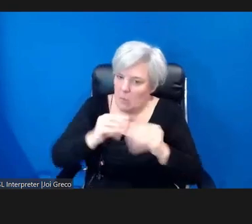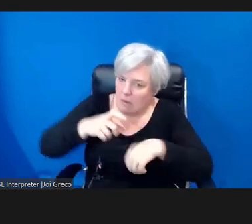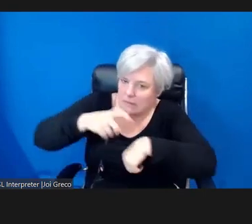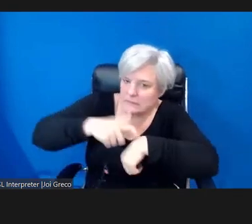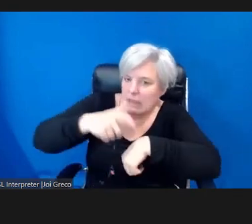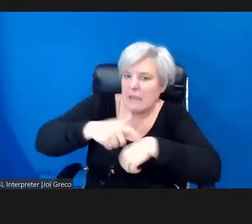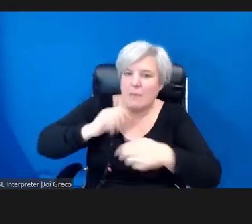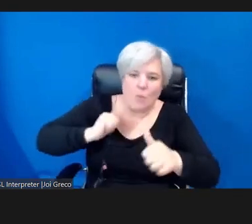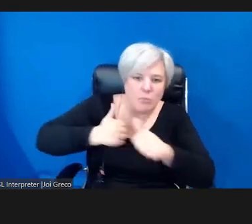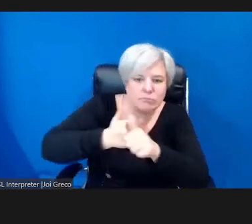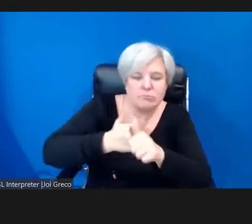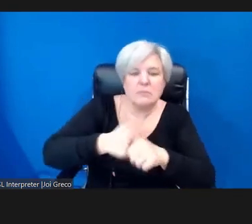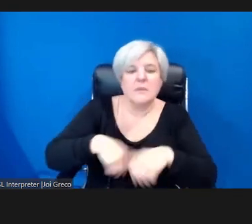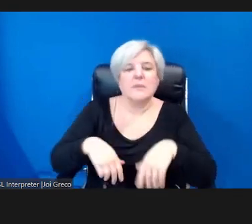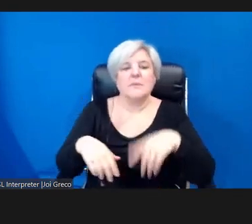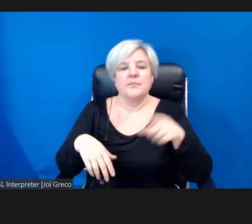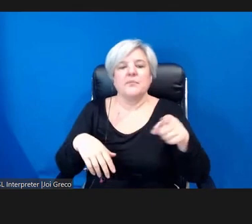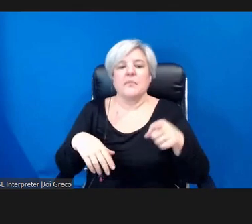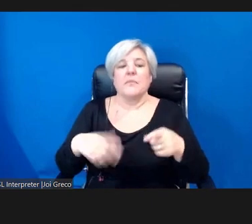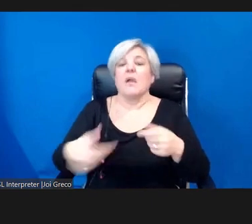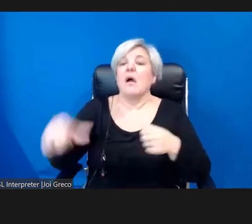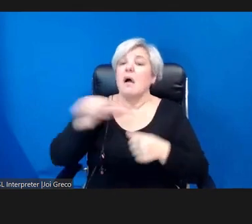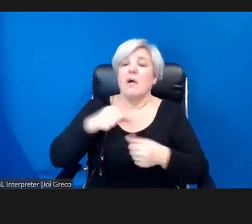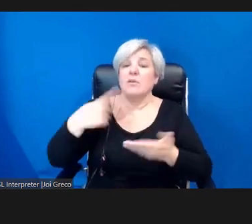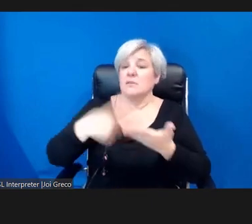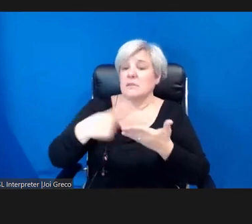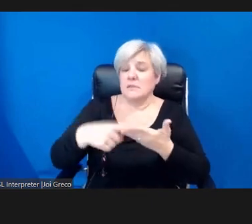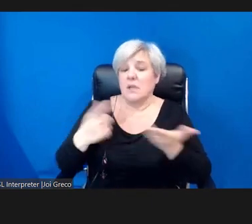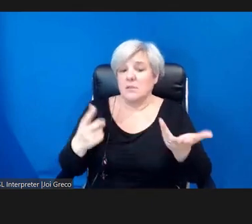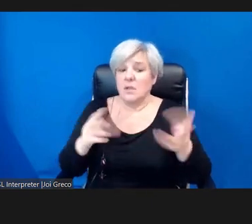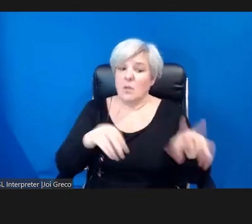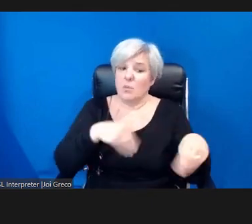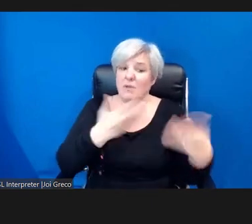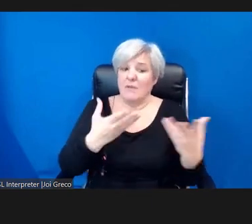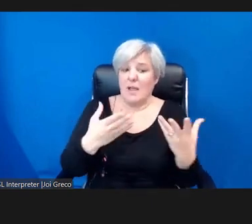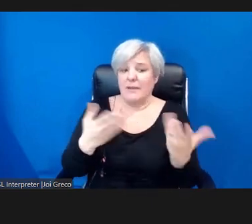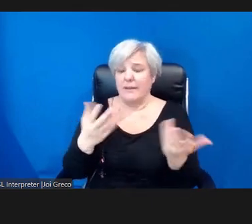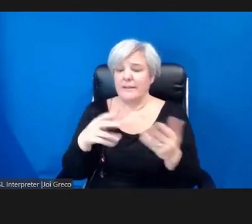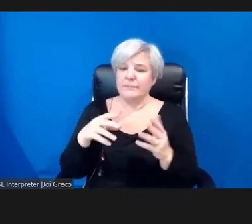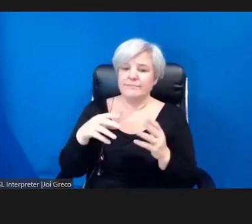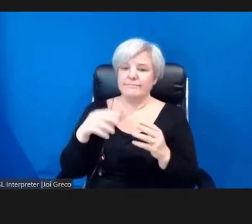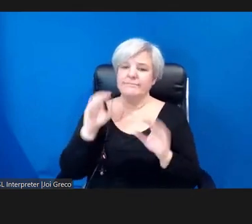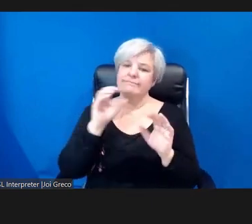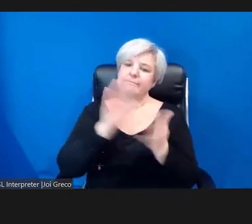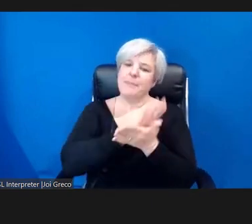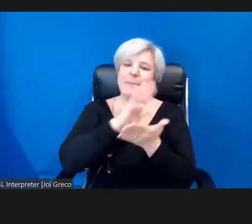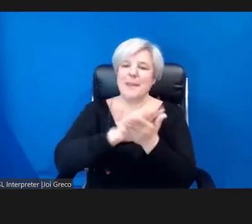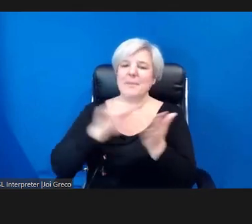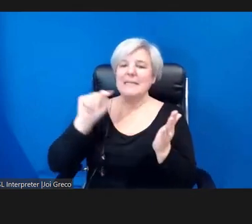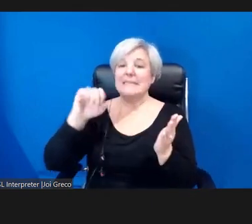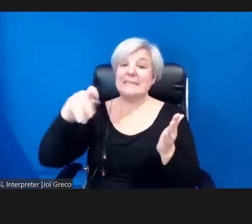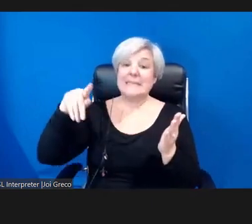to consider discussing at the meeting and providing tip sheets for are legislation,